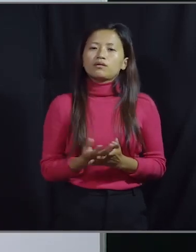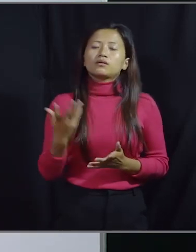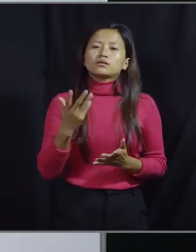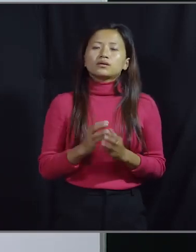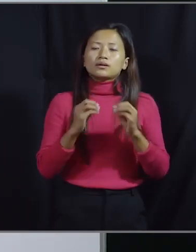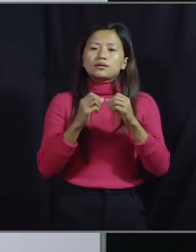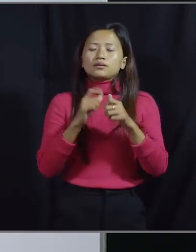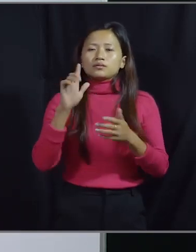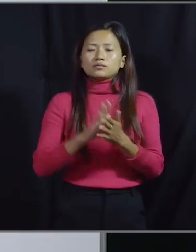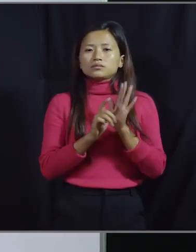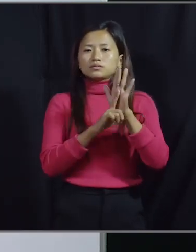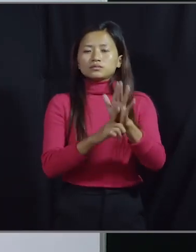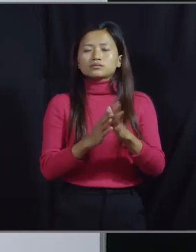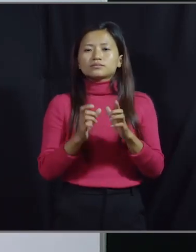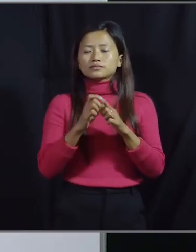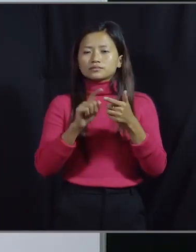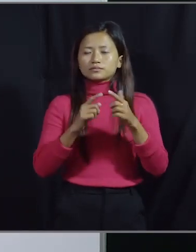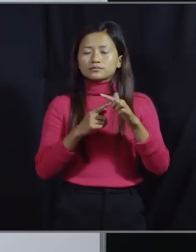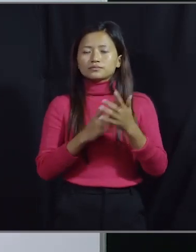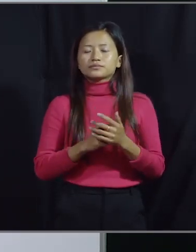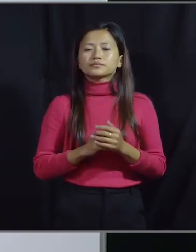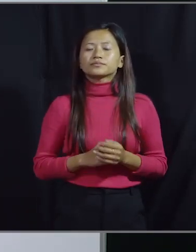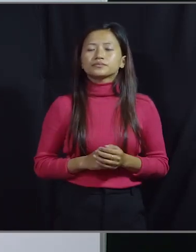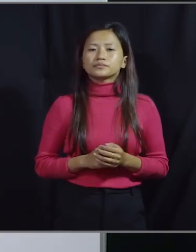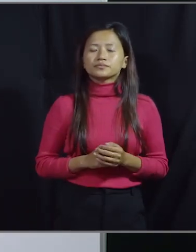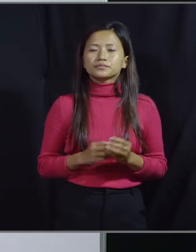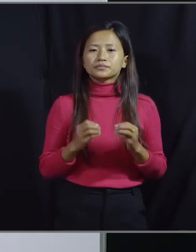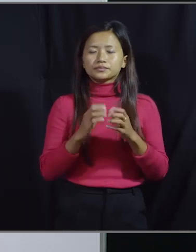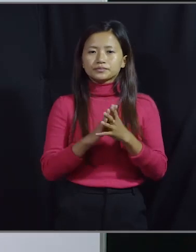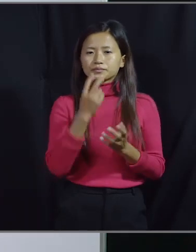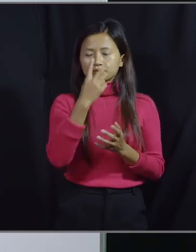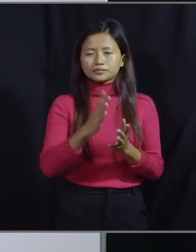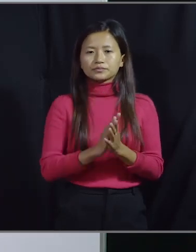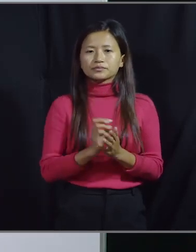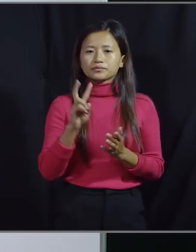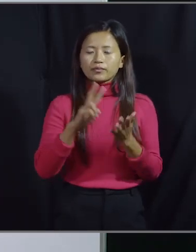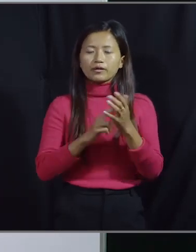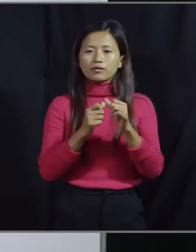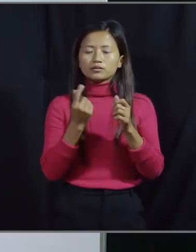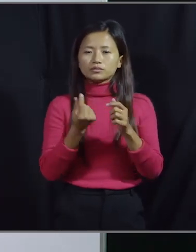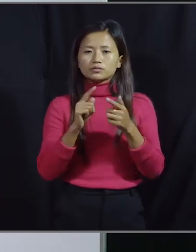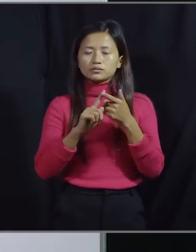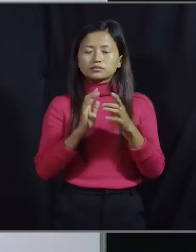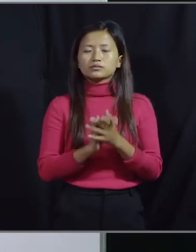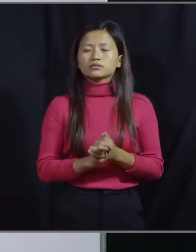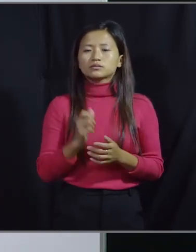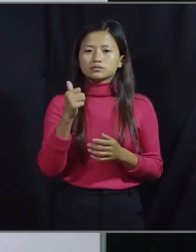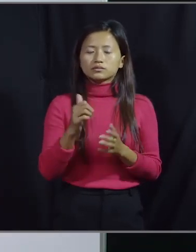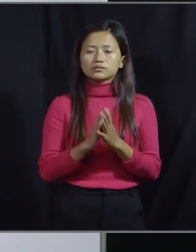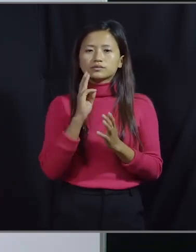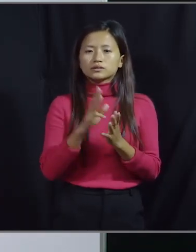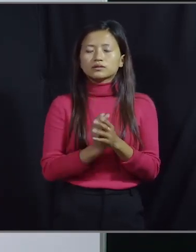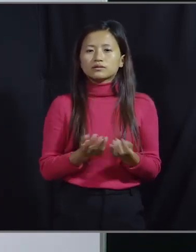the balance sheet show as a debit balance first. Then you will also have to see the value of goodwill and also